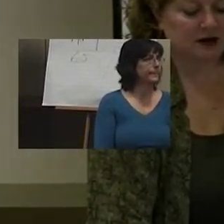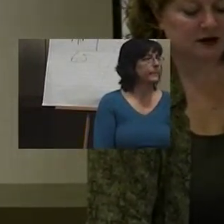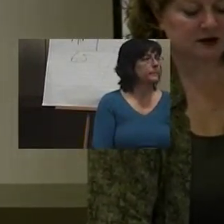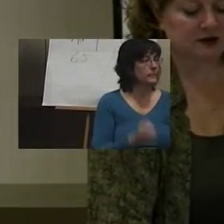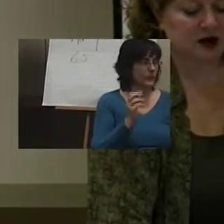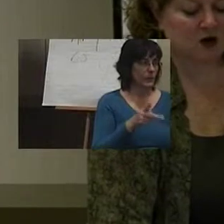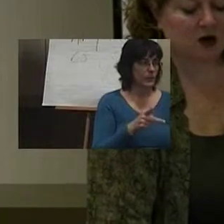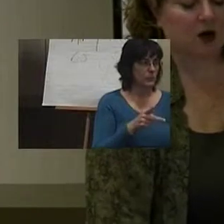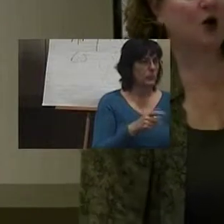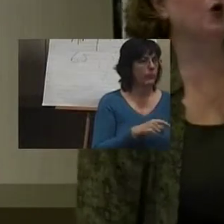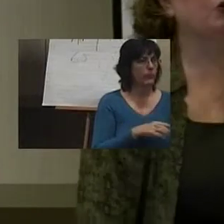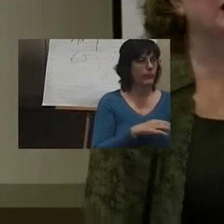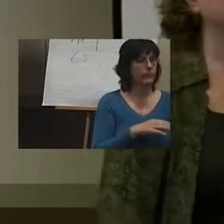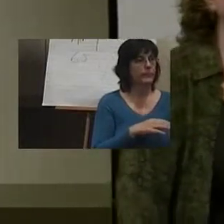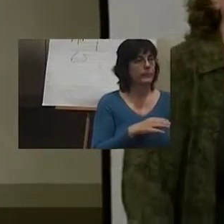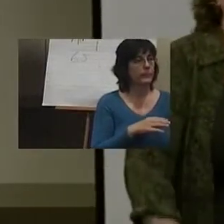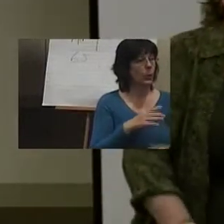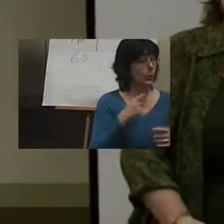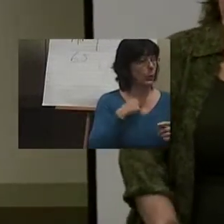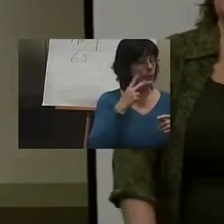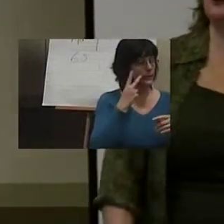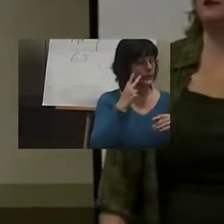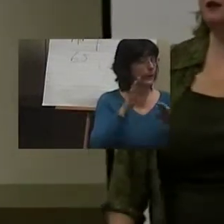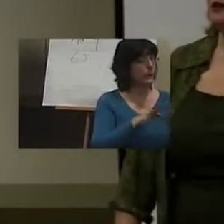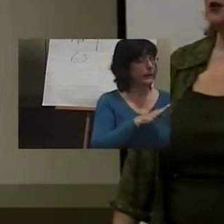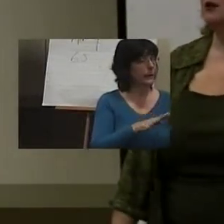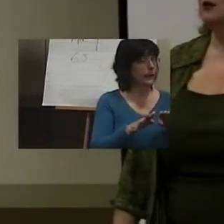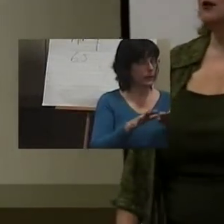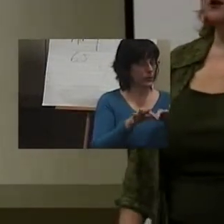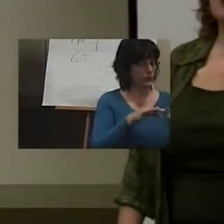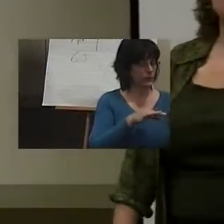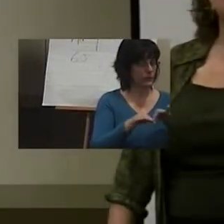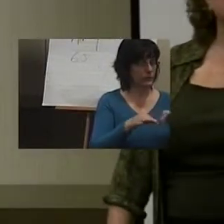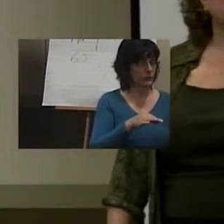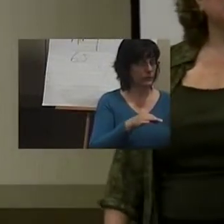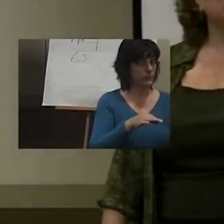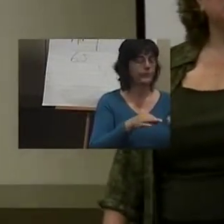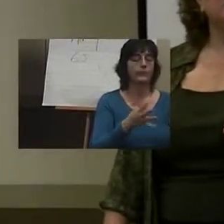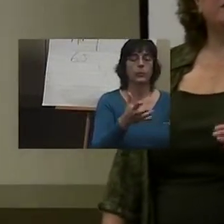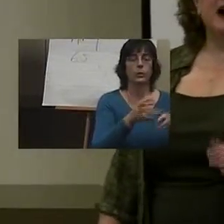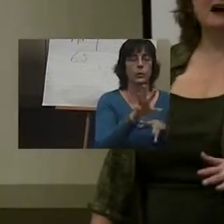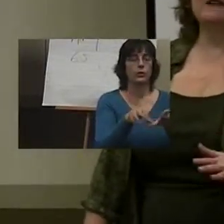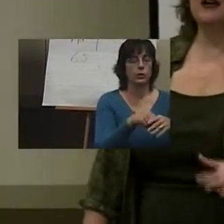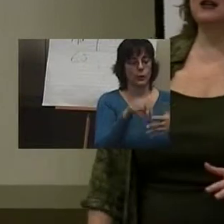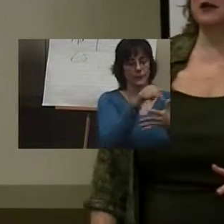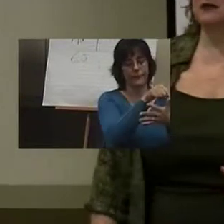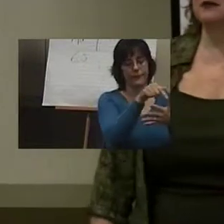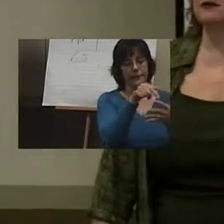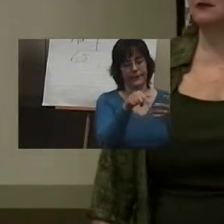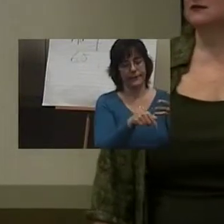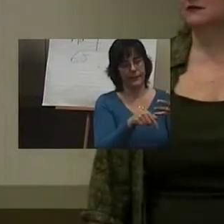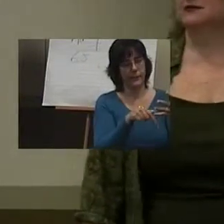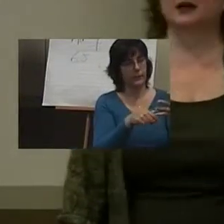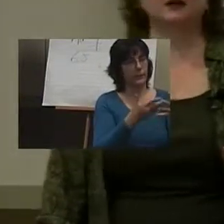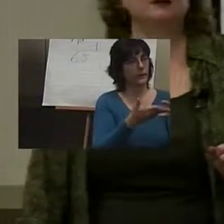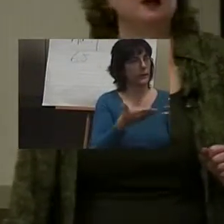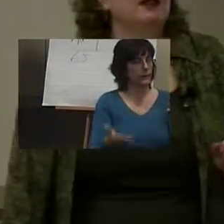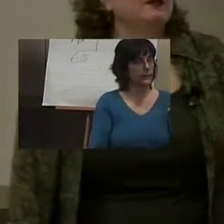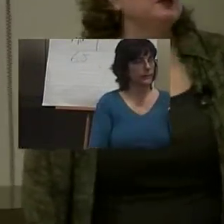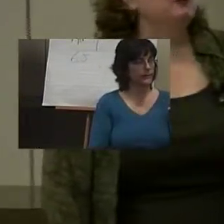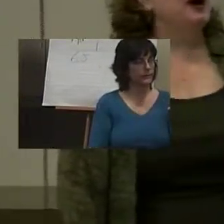All right, so when we look at a behavior definition, we want to include 5 elements.